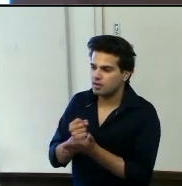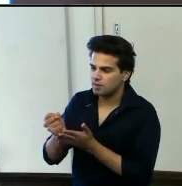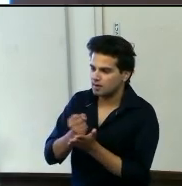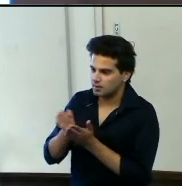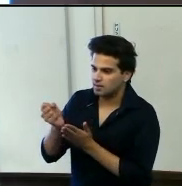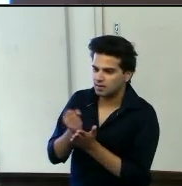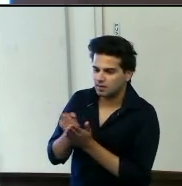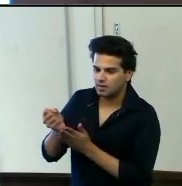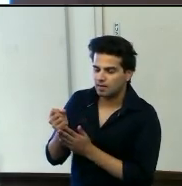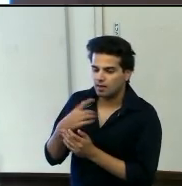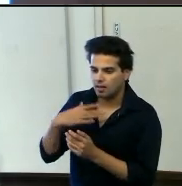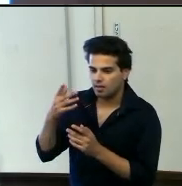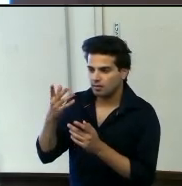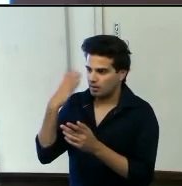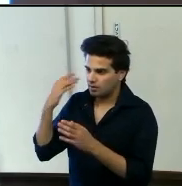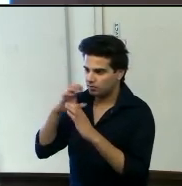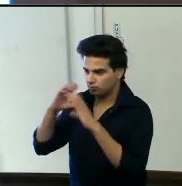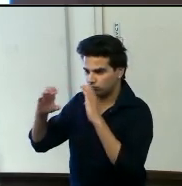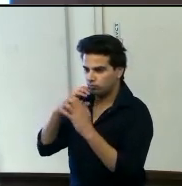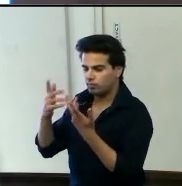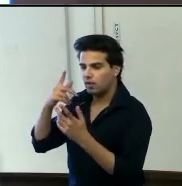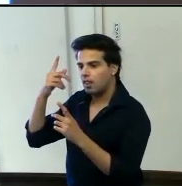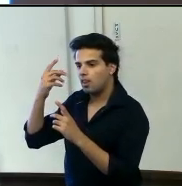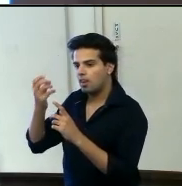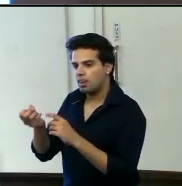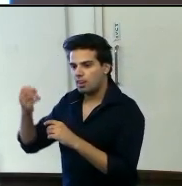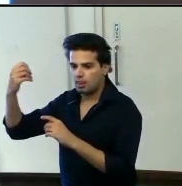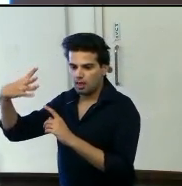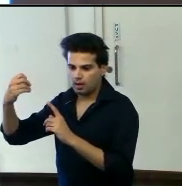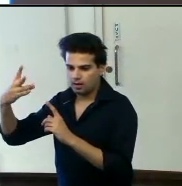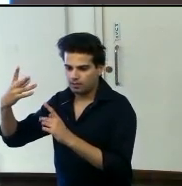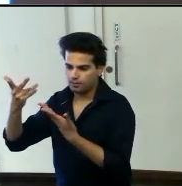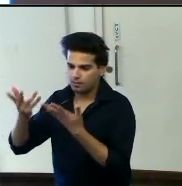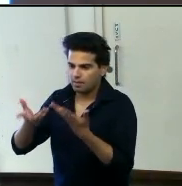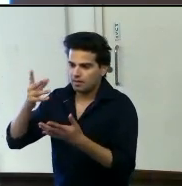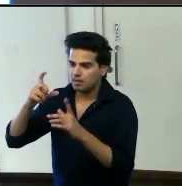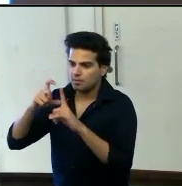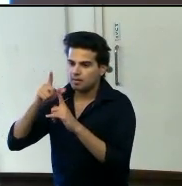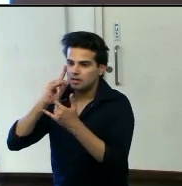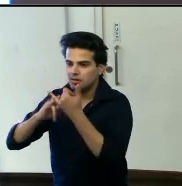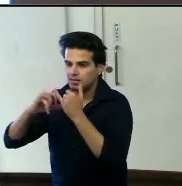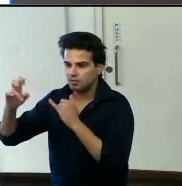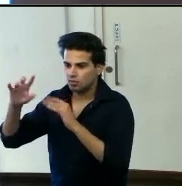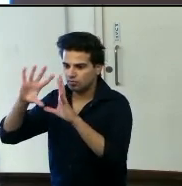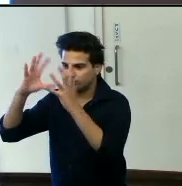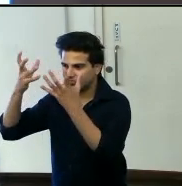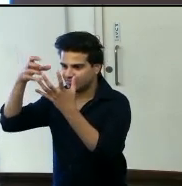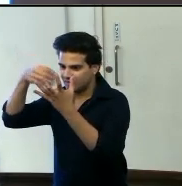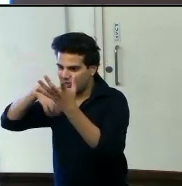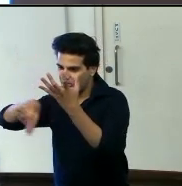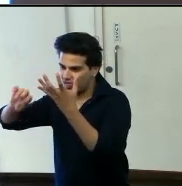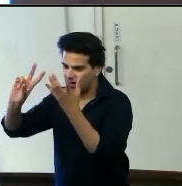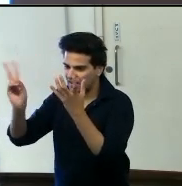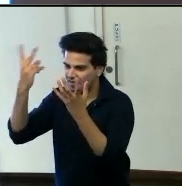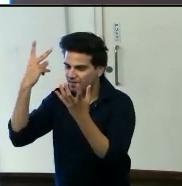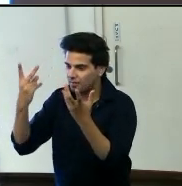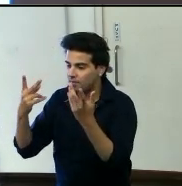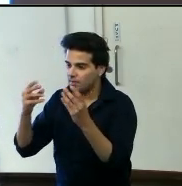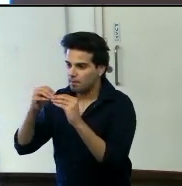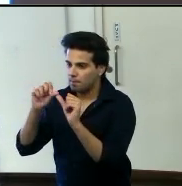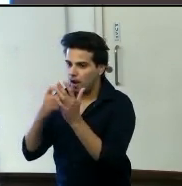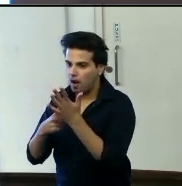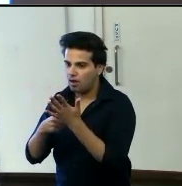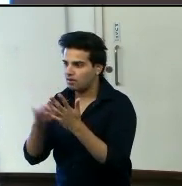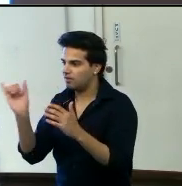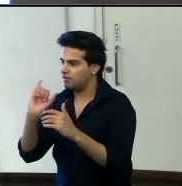this conversation about light. What if I use a disco light kind of thing in the display, like what you see in a bar? How